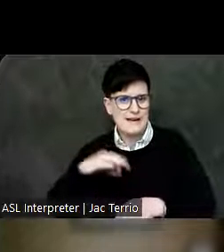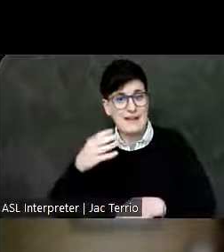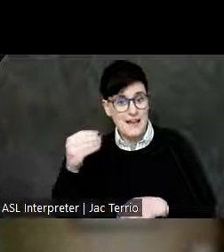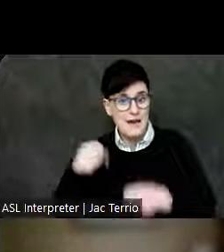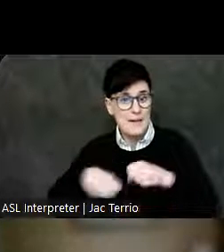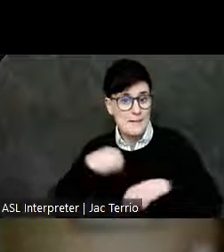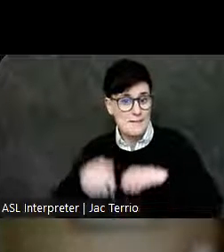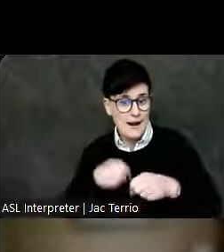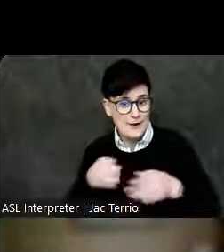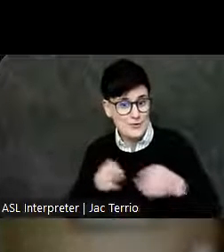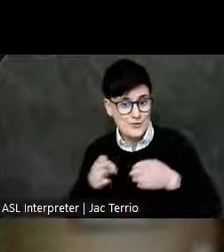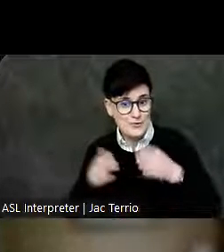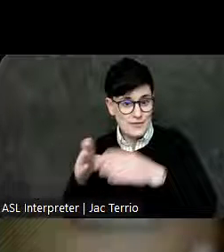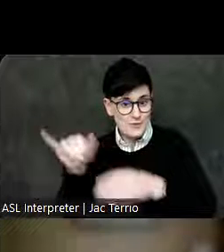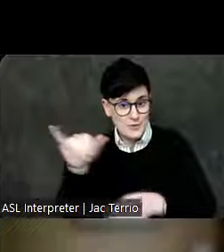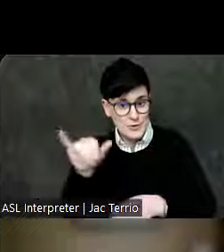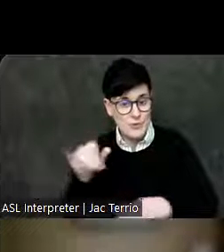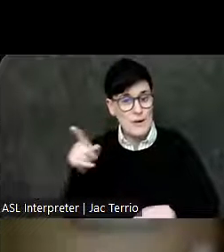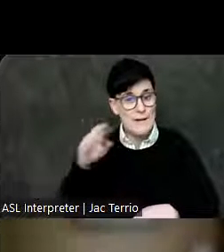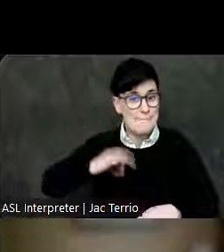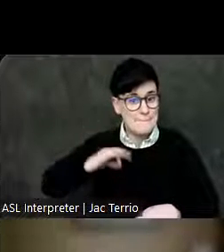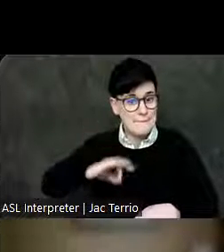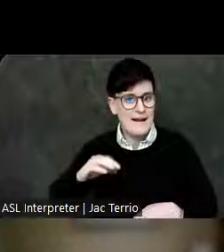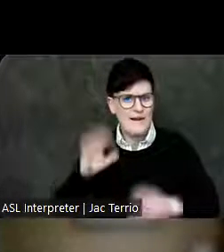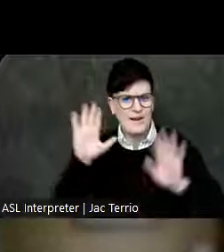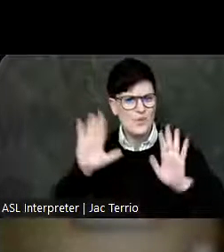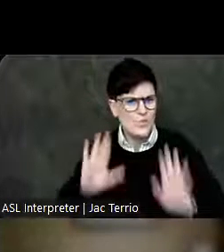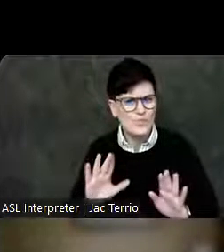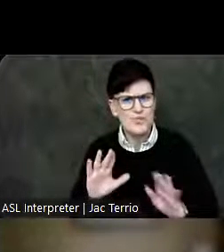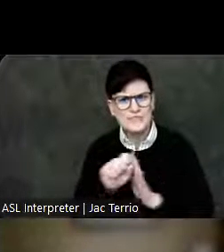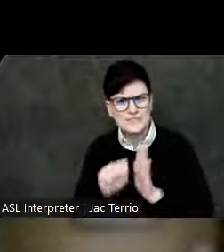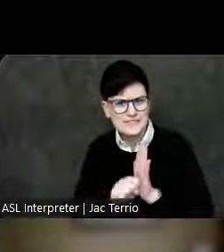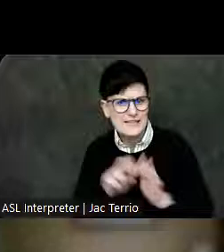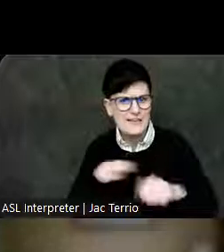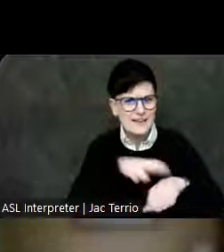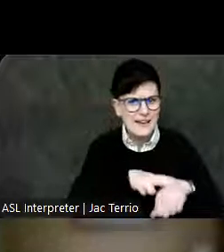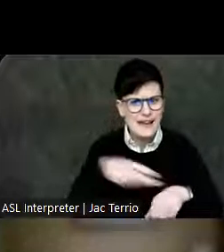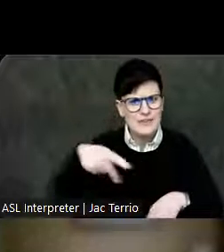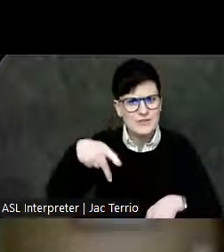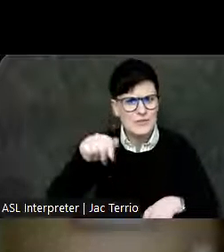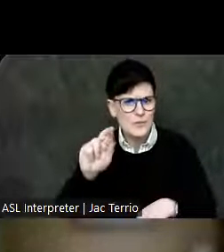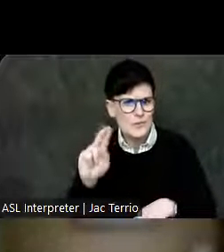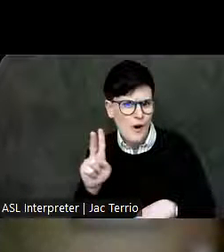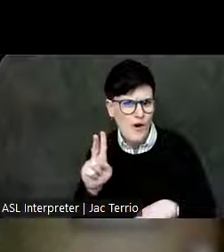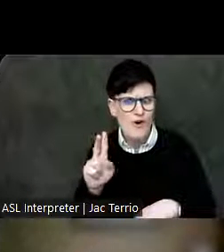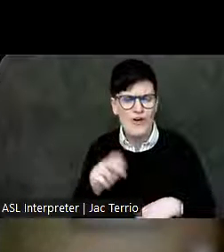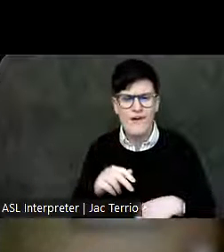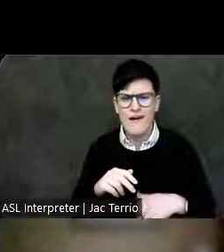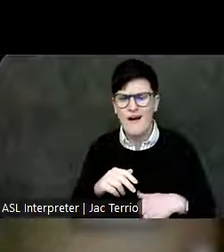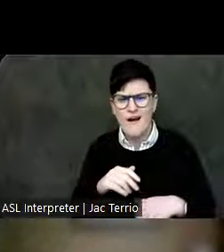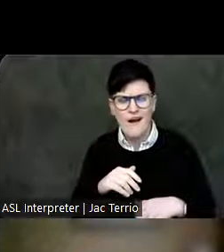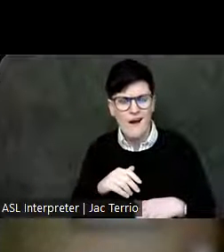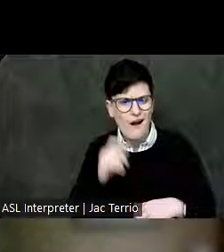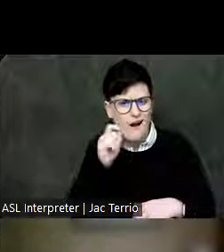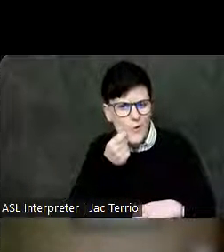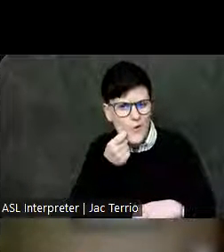with their state and national parks, as all of them are, in terms of having people